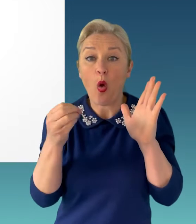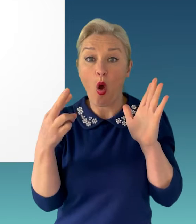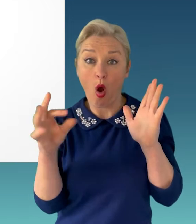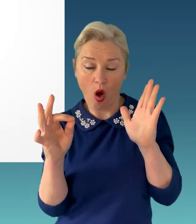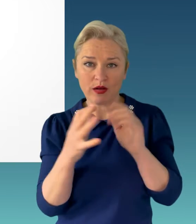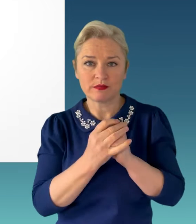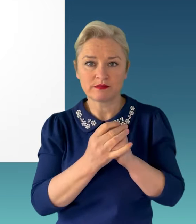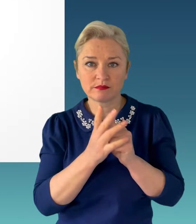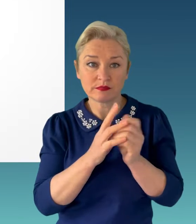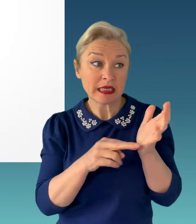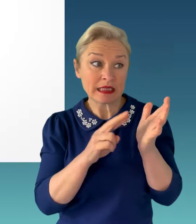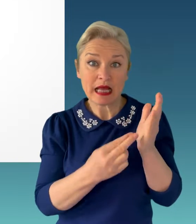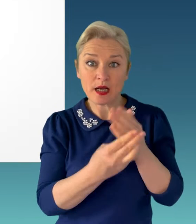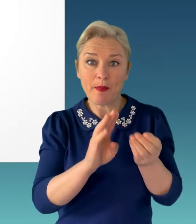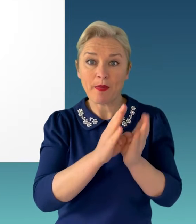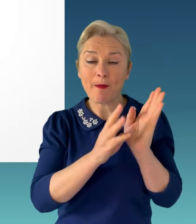and then sign up to become a member.